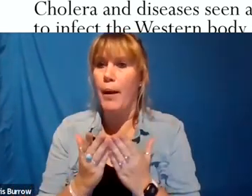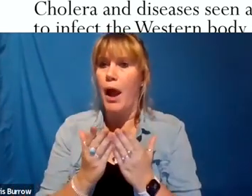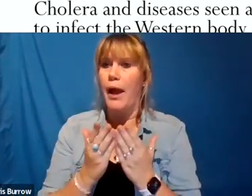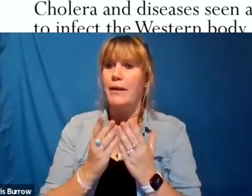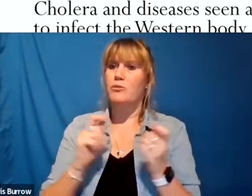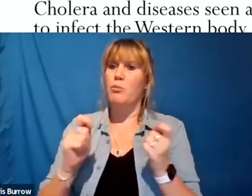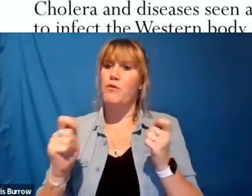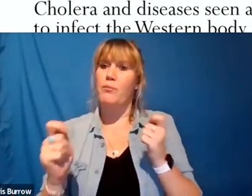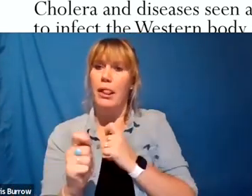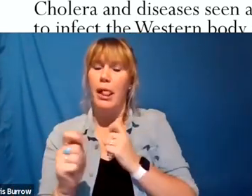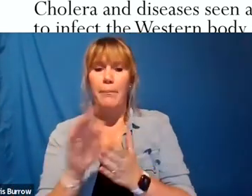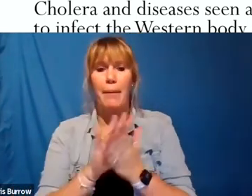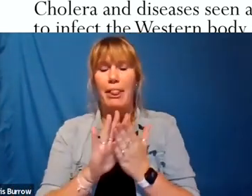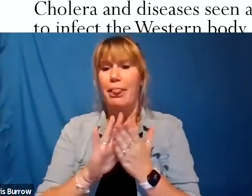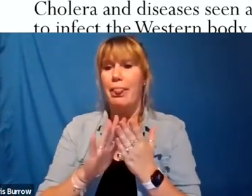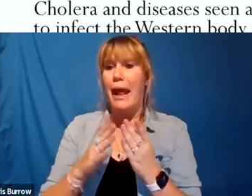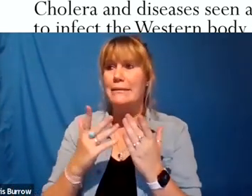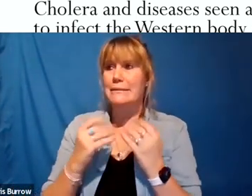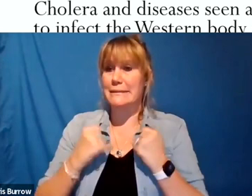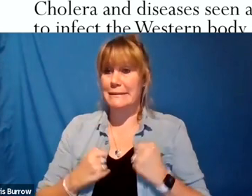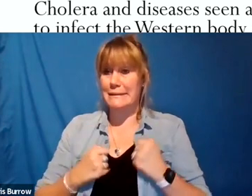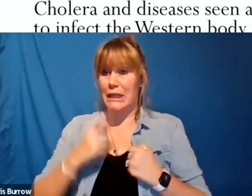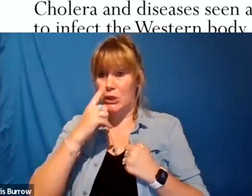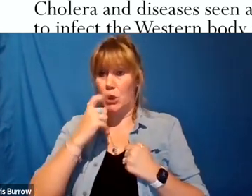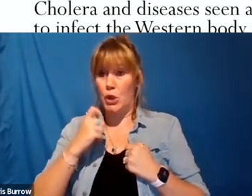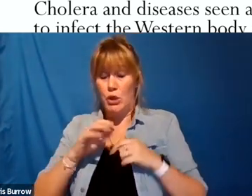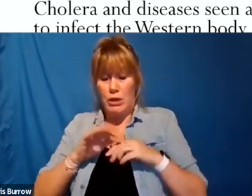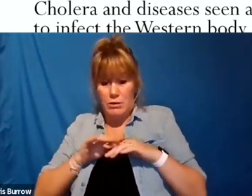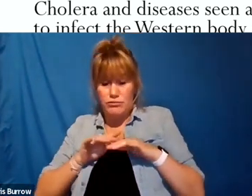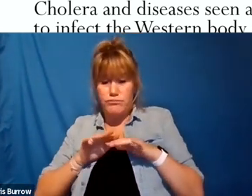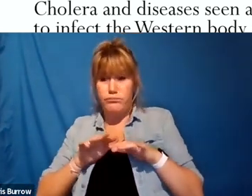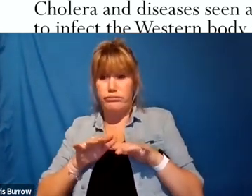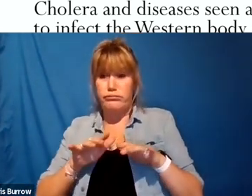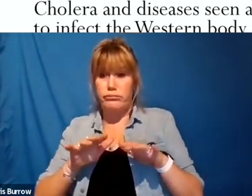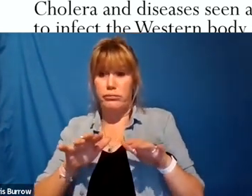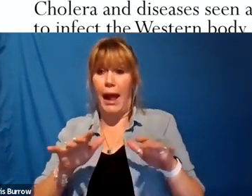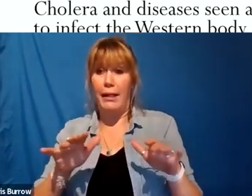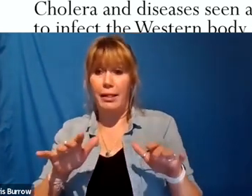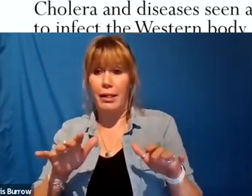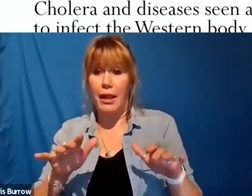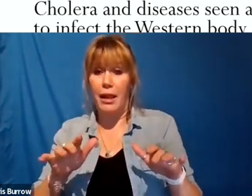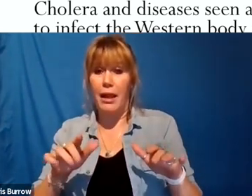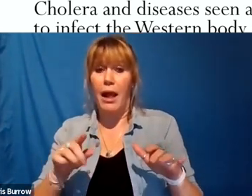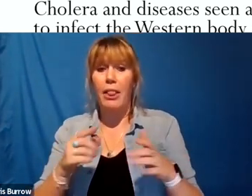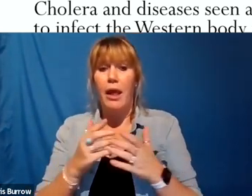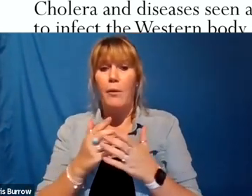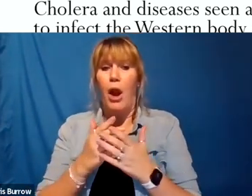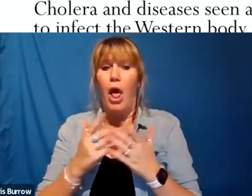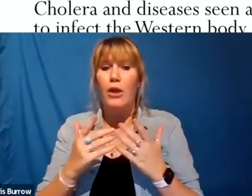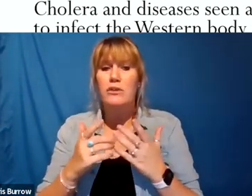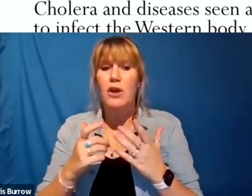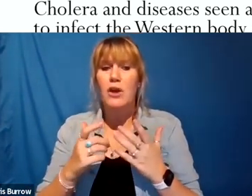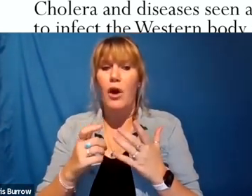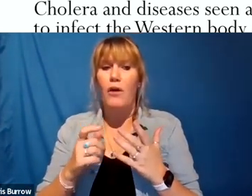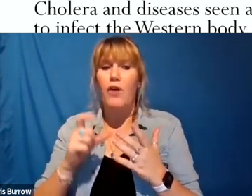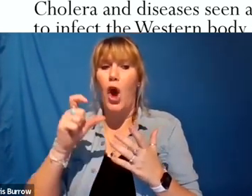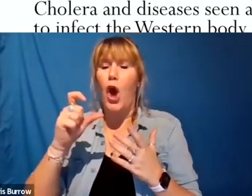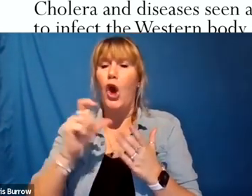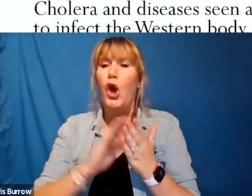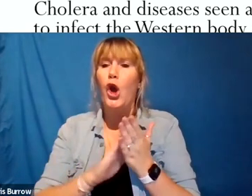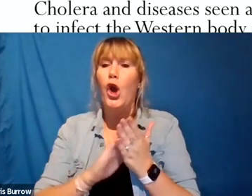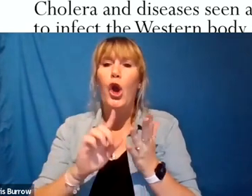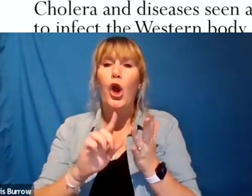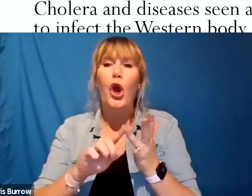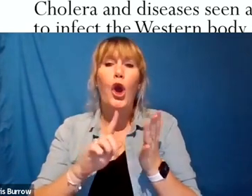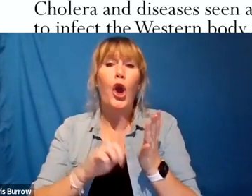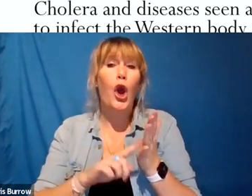disease could spread more easily. Such diseases, such as cholera especially, there were many cholera epidemics, especially throughout the whole of the